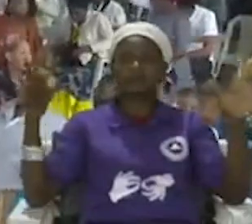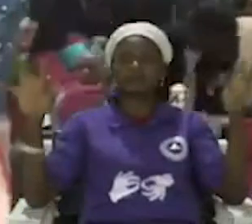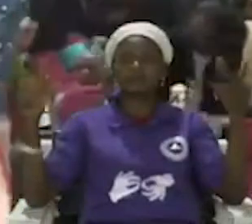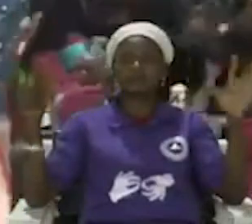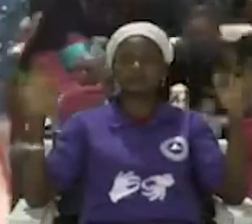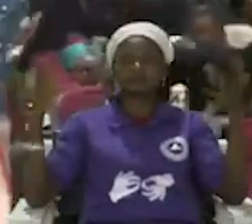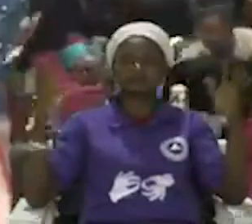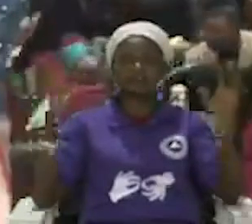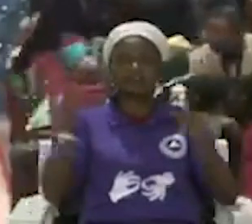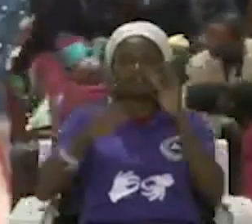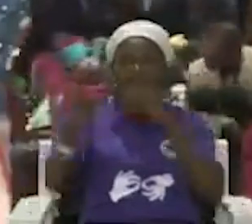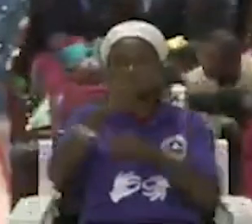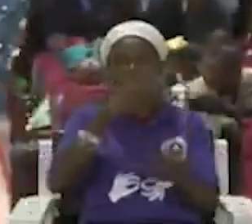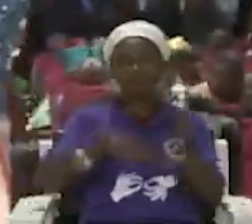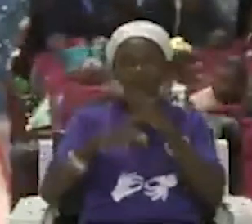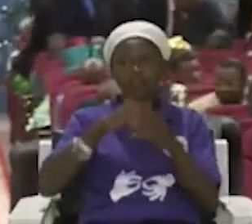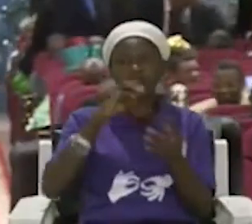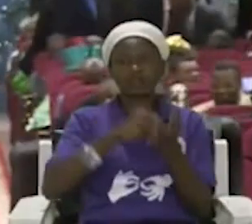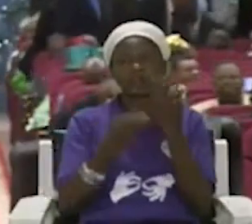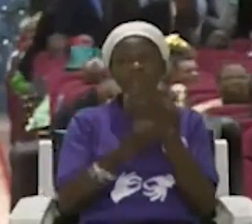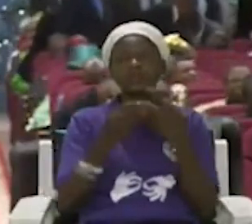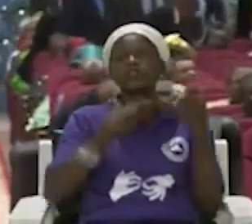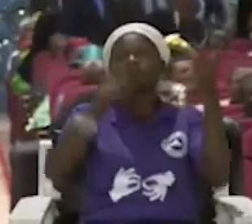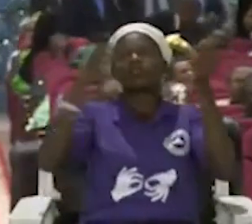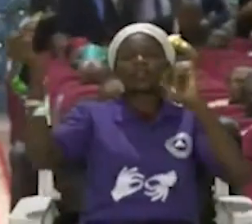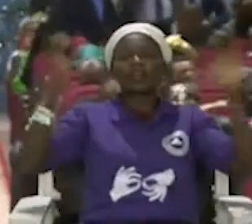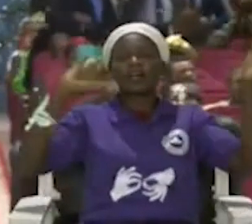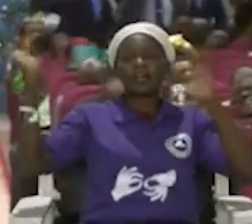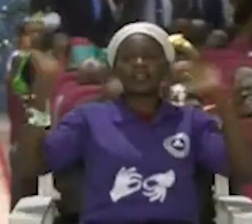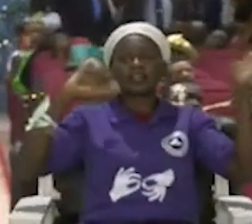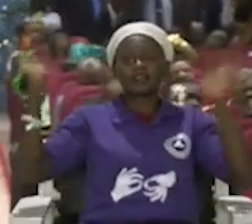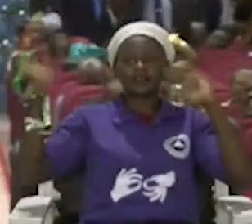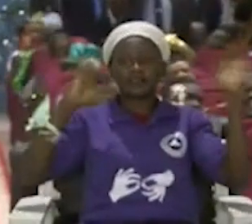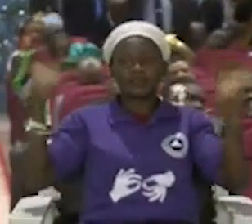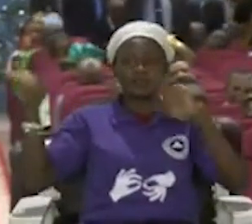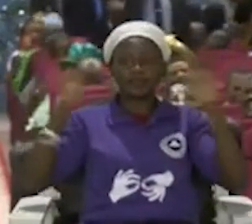If you are born in October, let me hear you shout hallelujah.